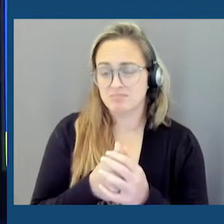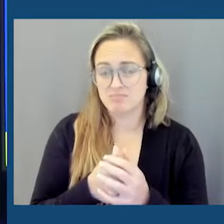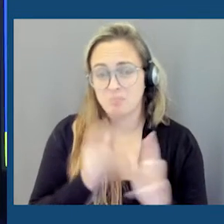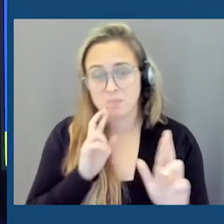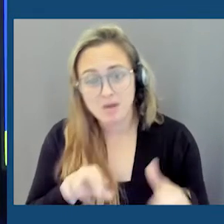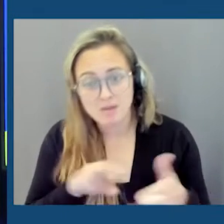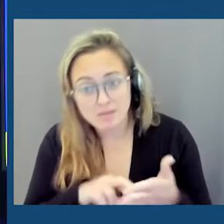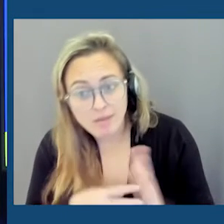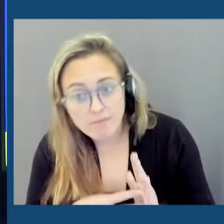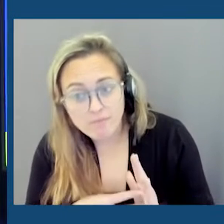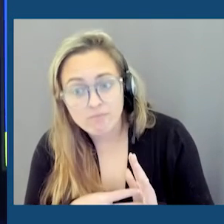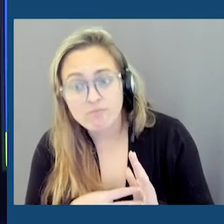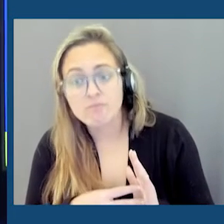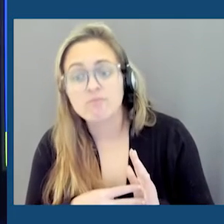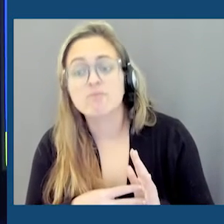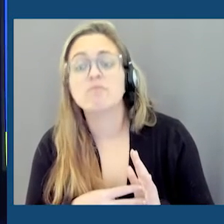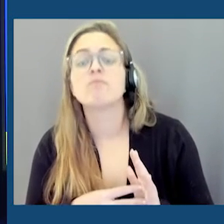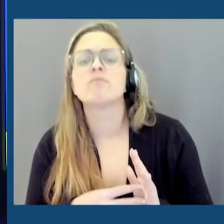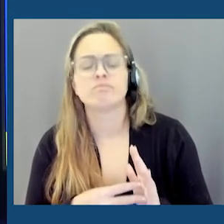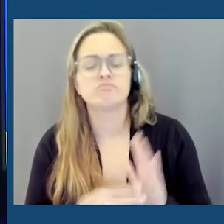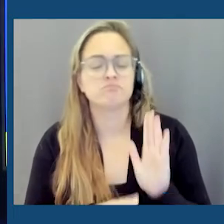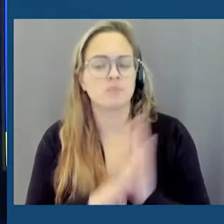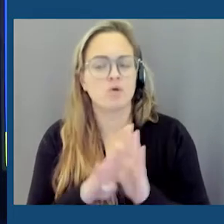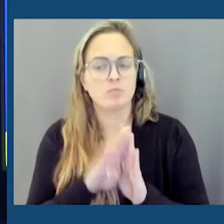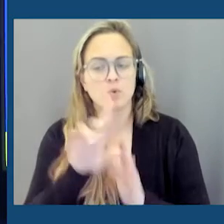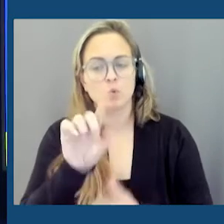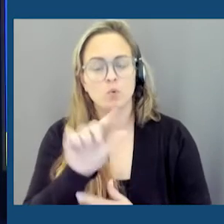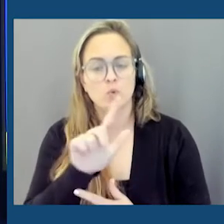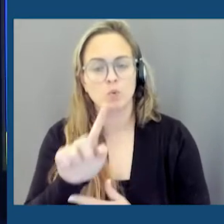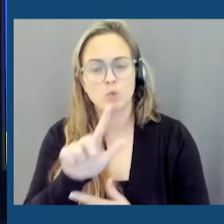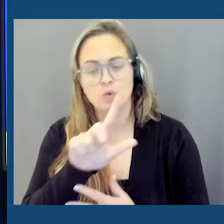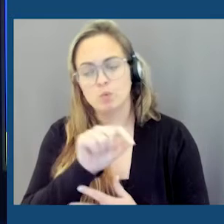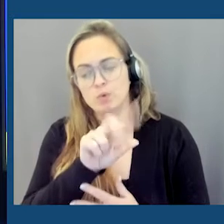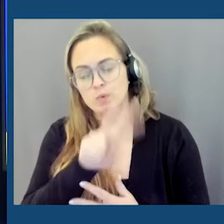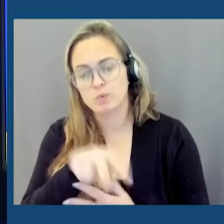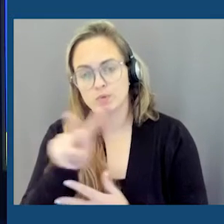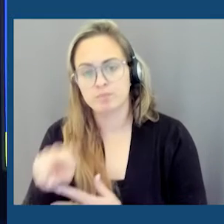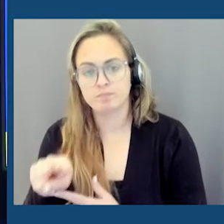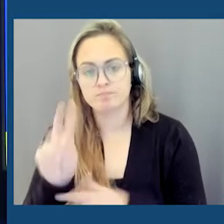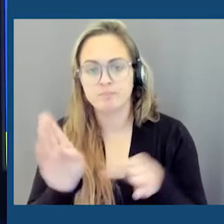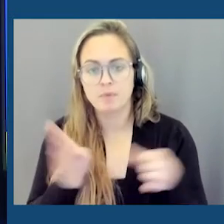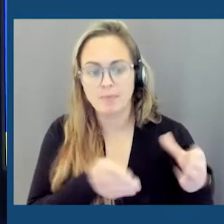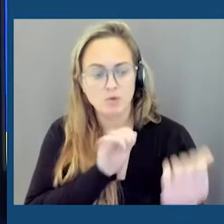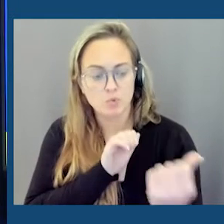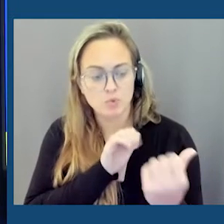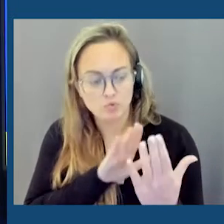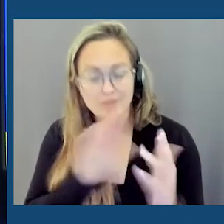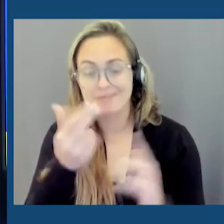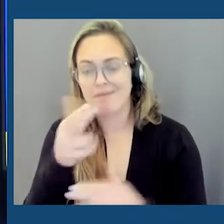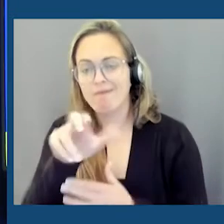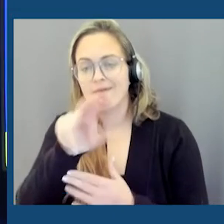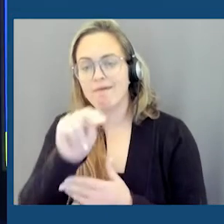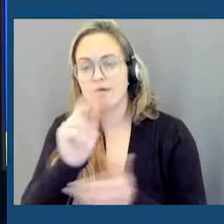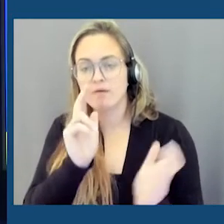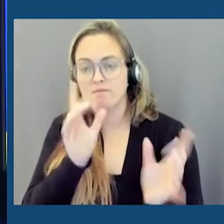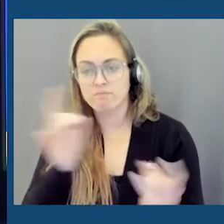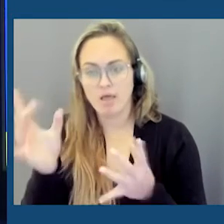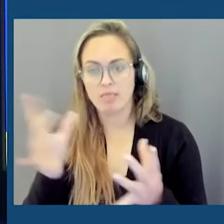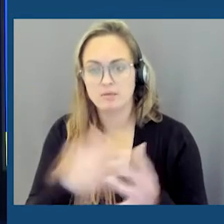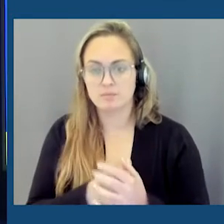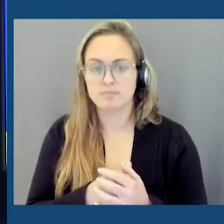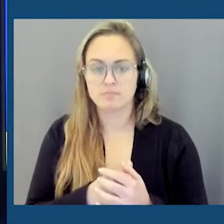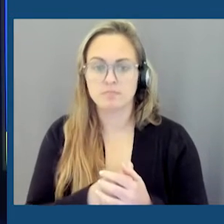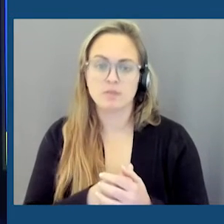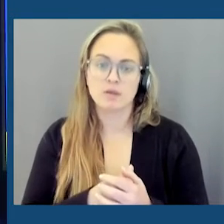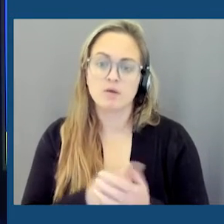administration developed in 2021 and 2022 a plan to address the gun violence. In our budget, we have invested